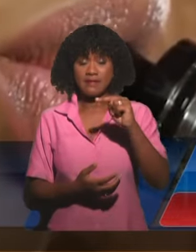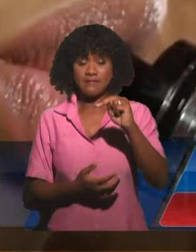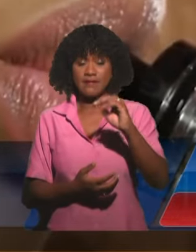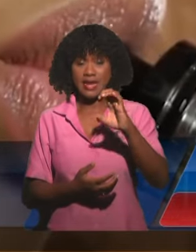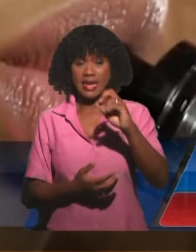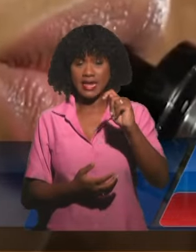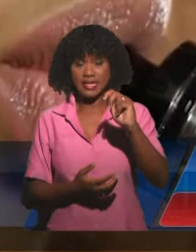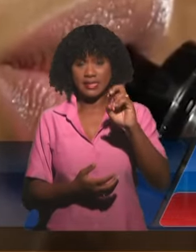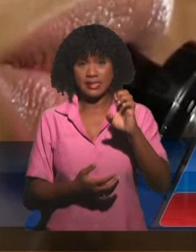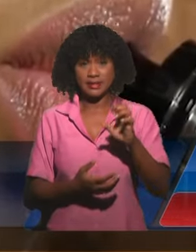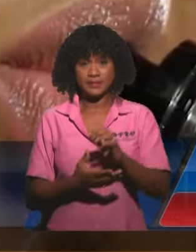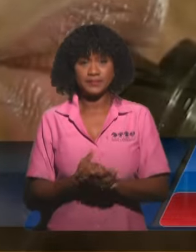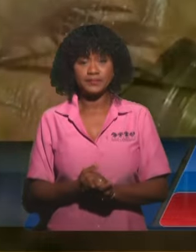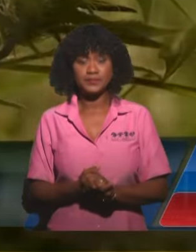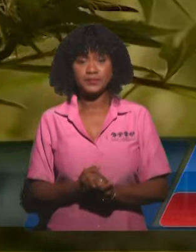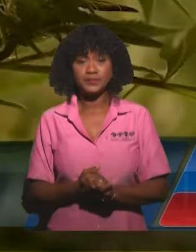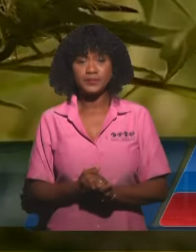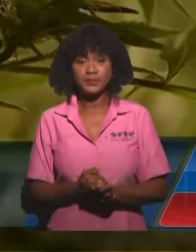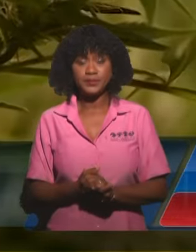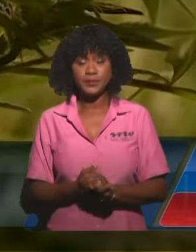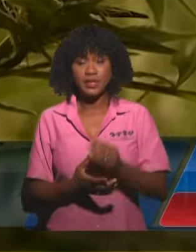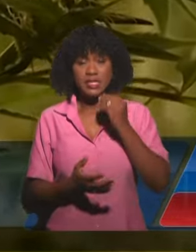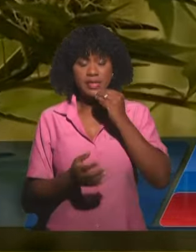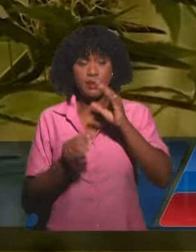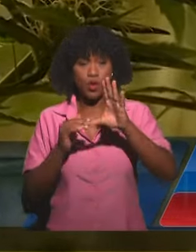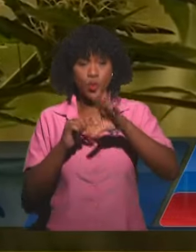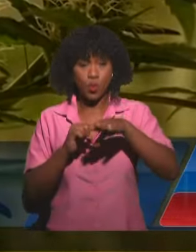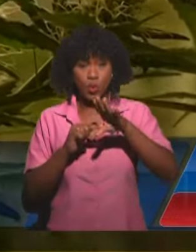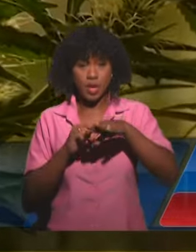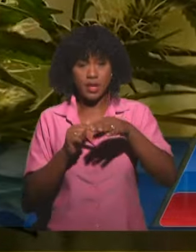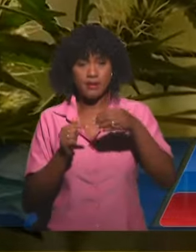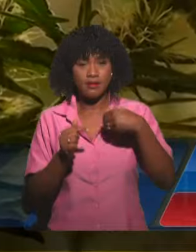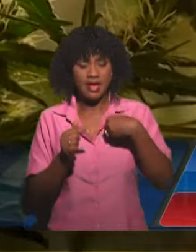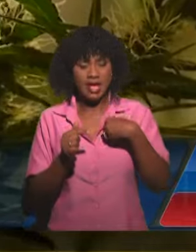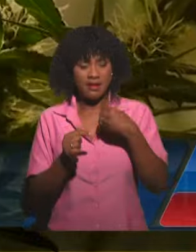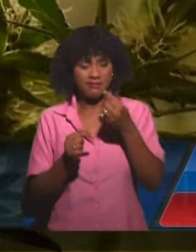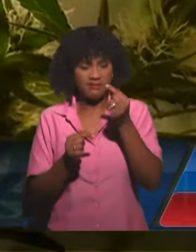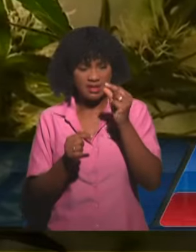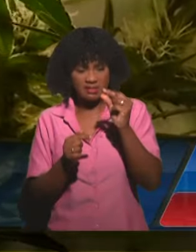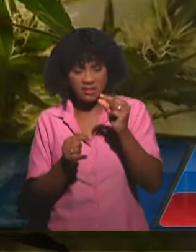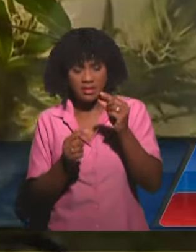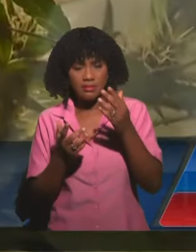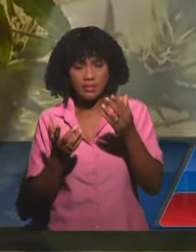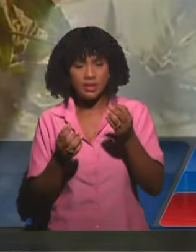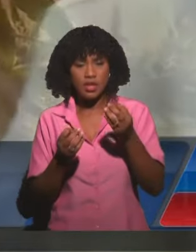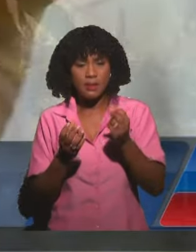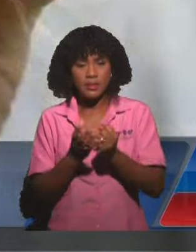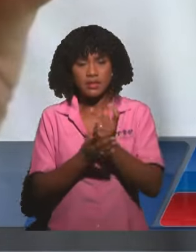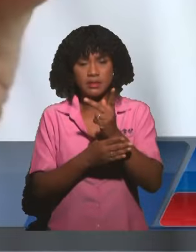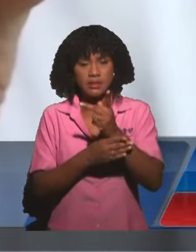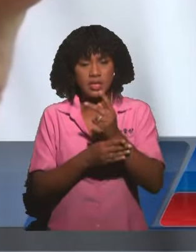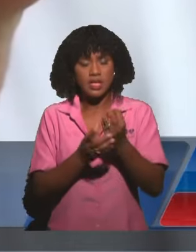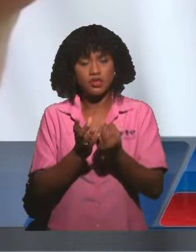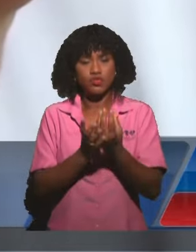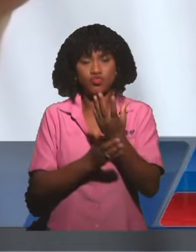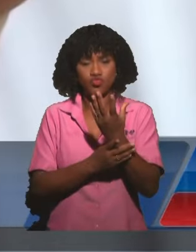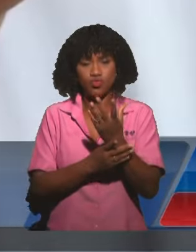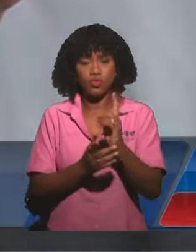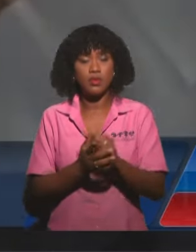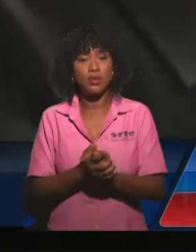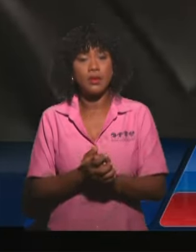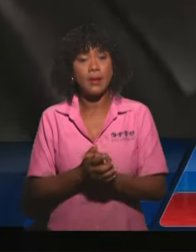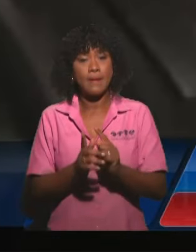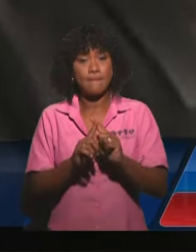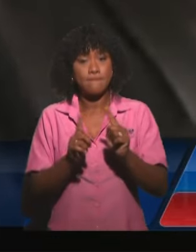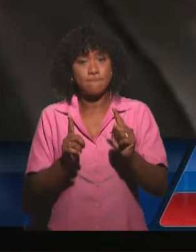vaping devices. Whereas in a tobacco leaf, you could only have so much nicotine based on how the plant grows and its concentration. They've